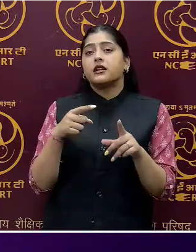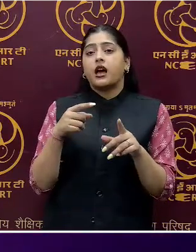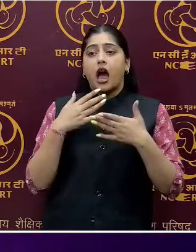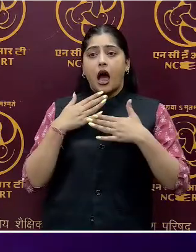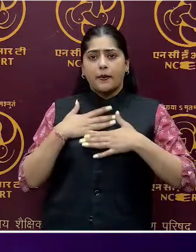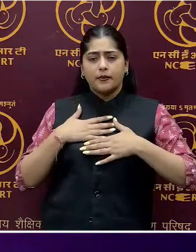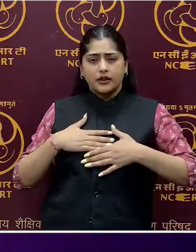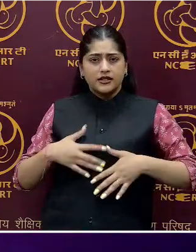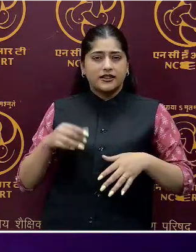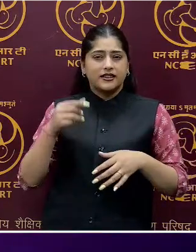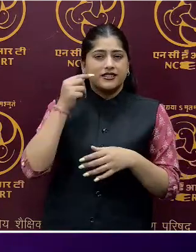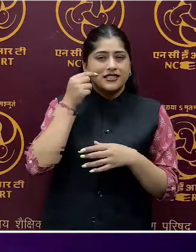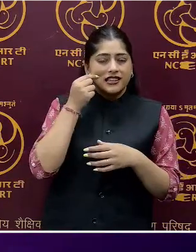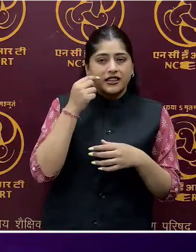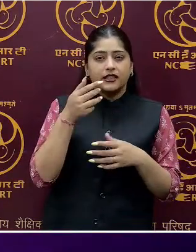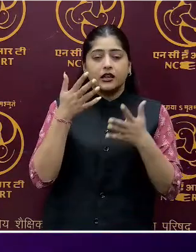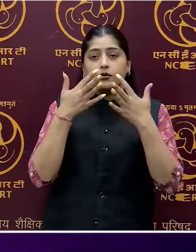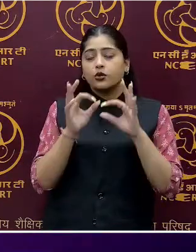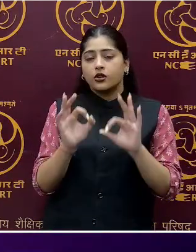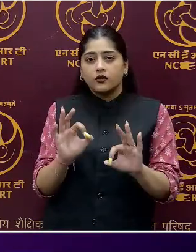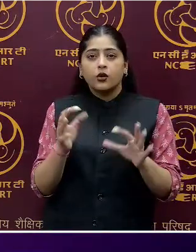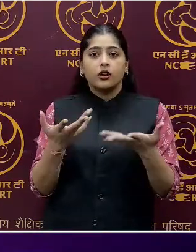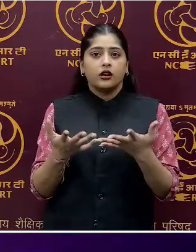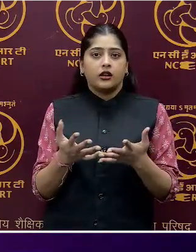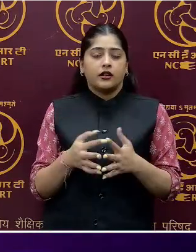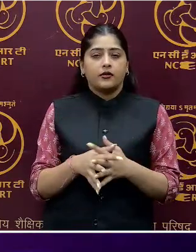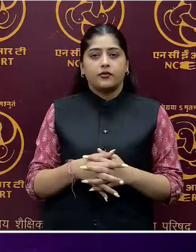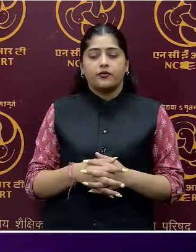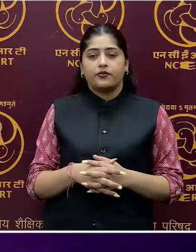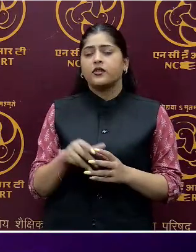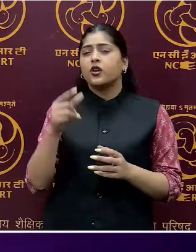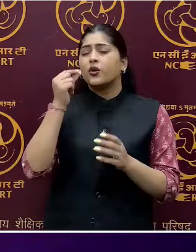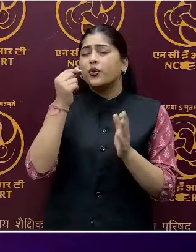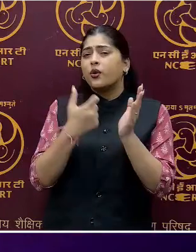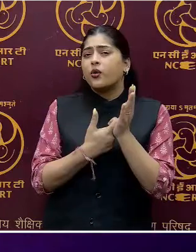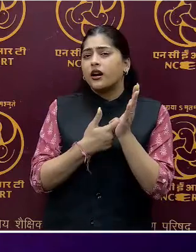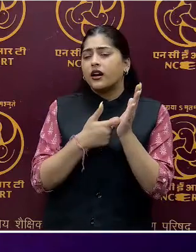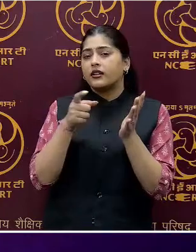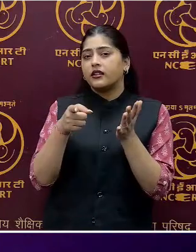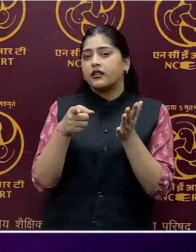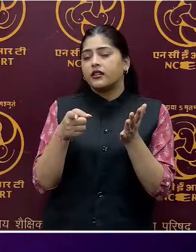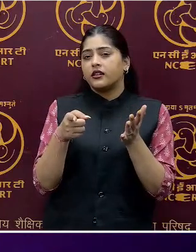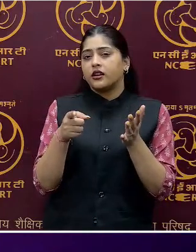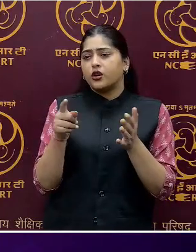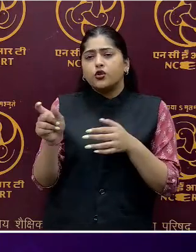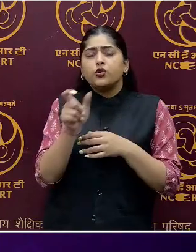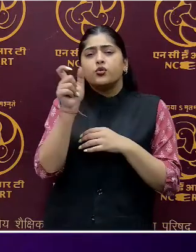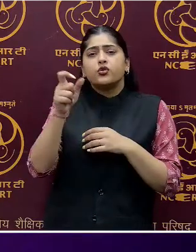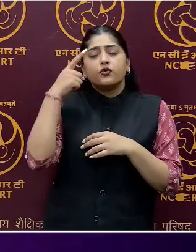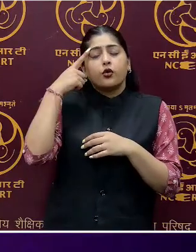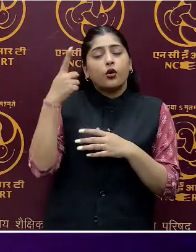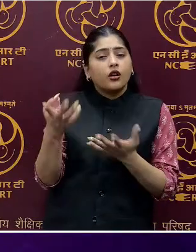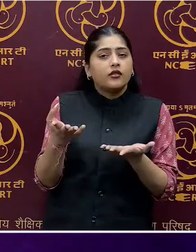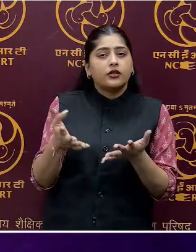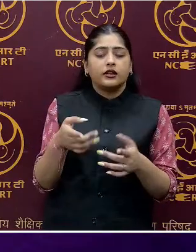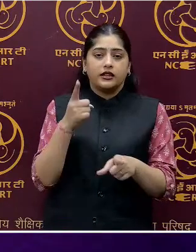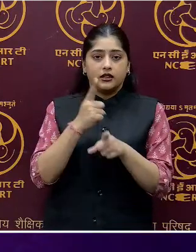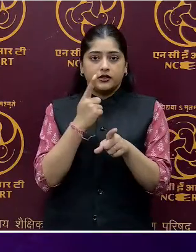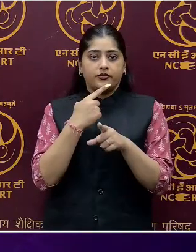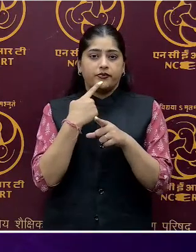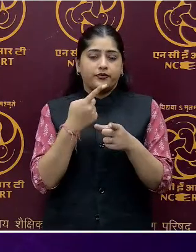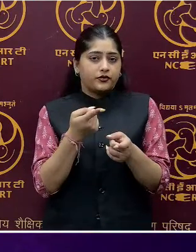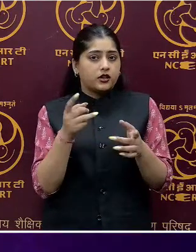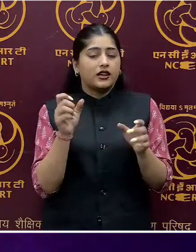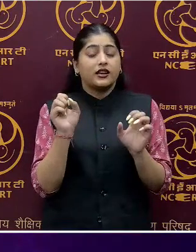body. Yeah. Breathable cloth, we can say it. Yes. Rohan, what is it used for, ma'am? Teacher, Mahatma